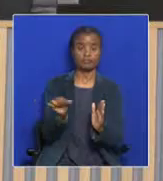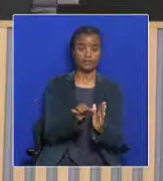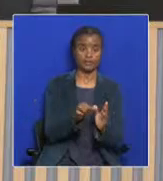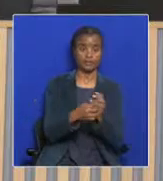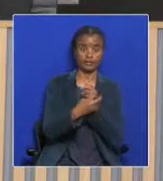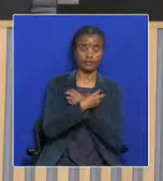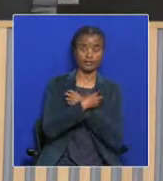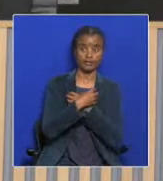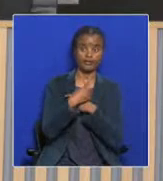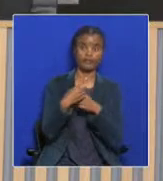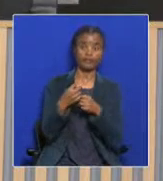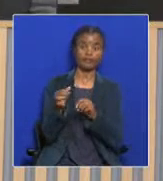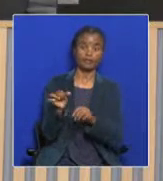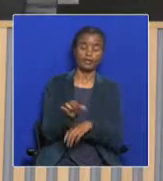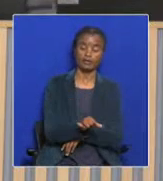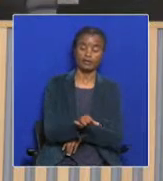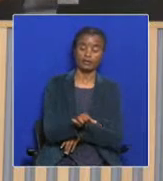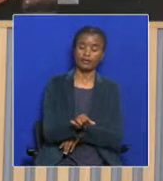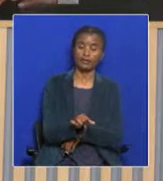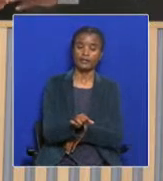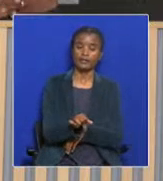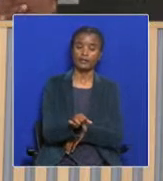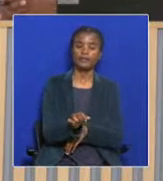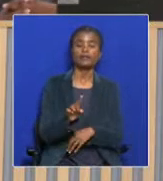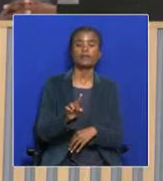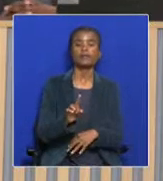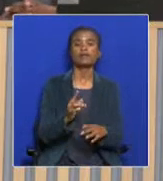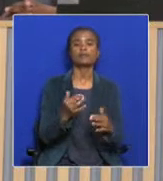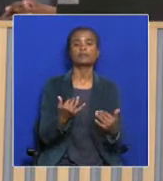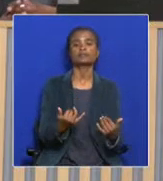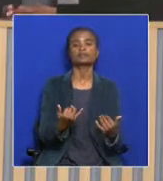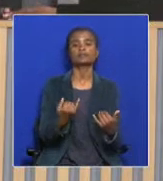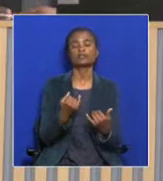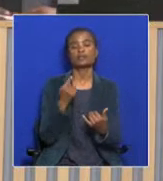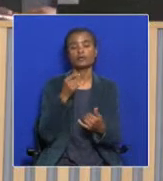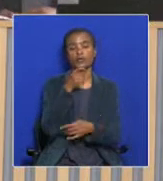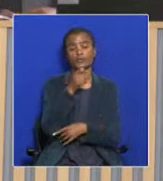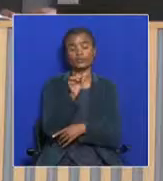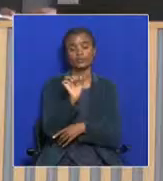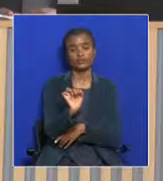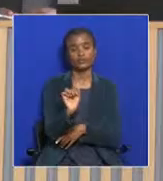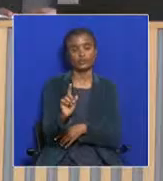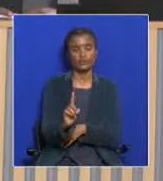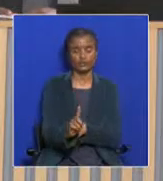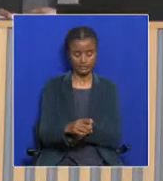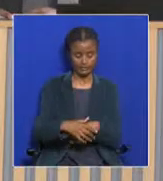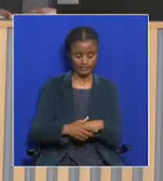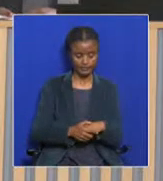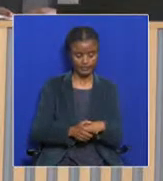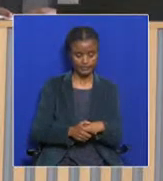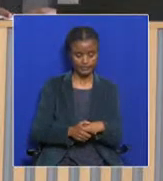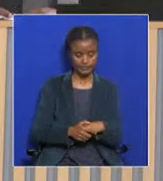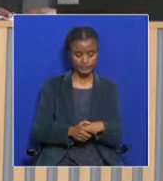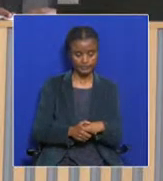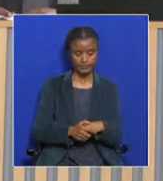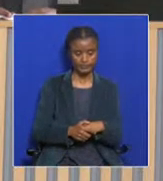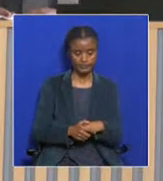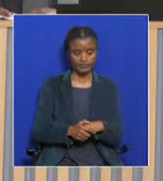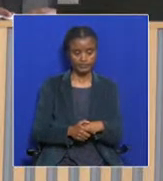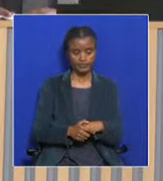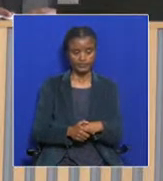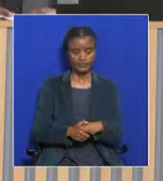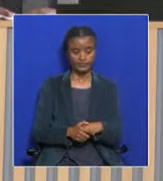And I would like to hear your comment on this. It looks like you came in